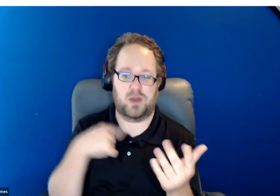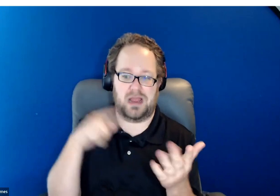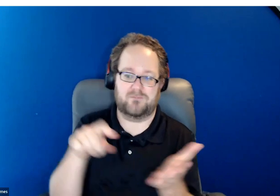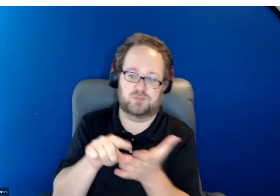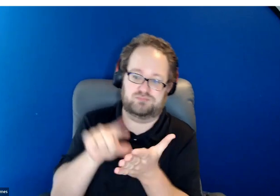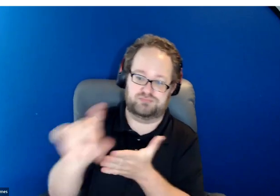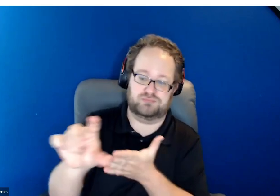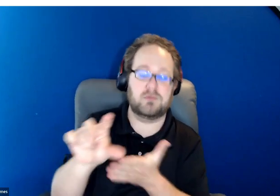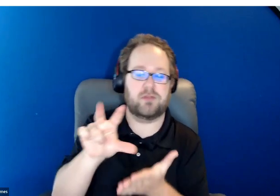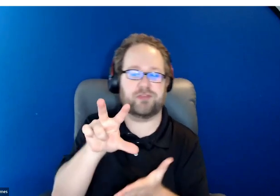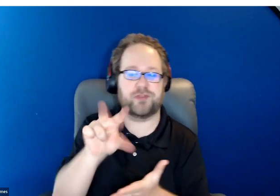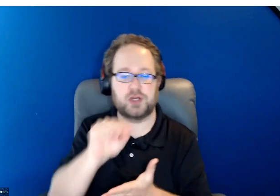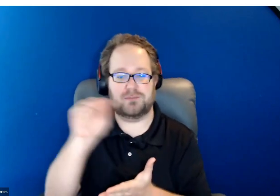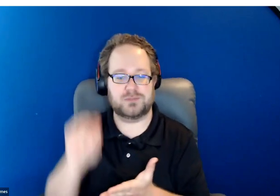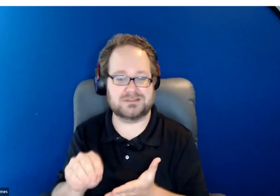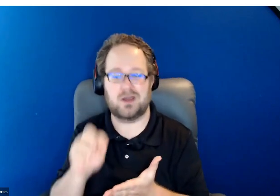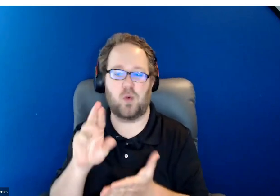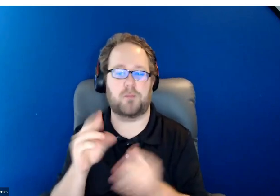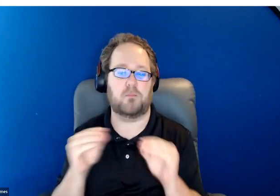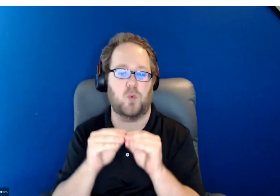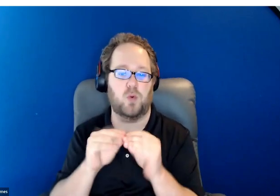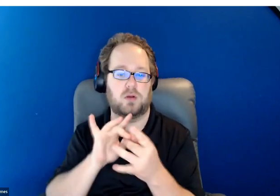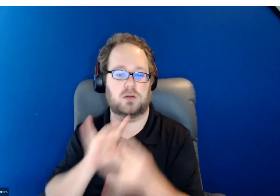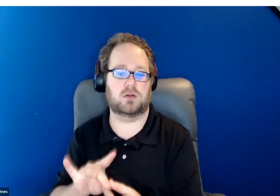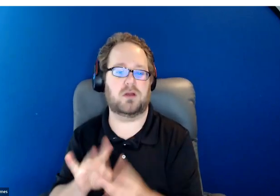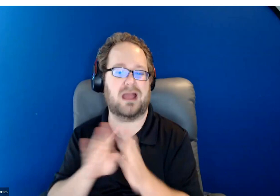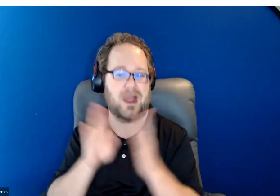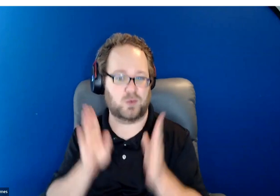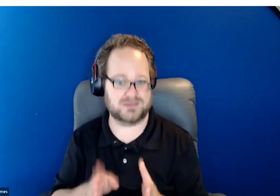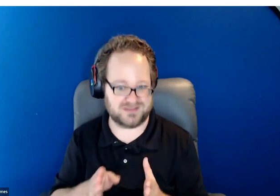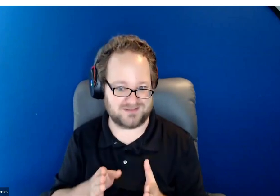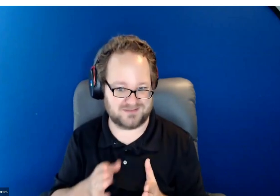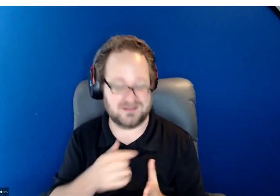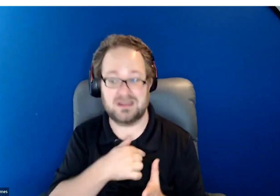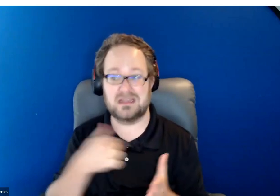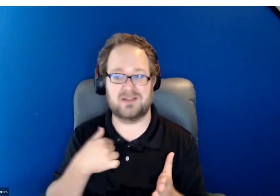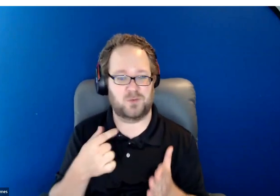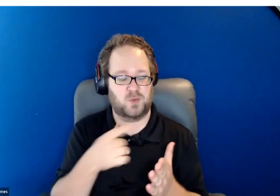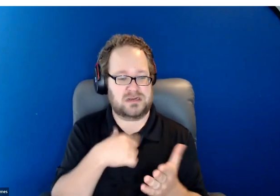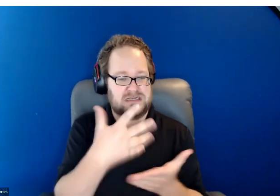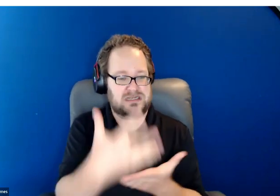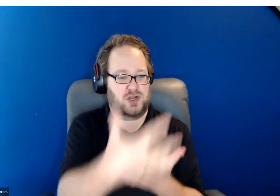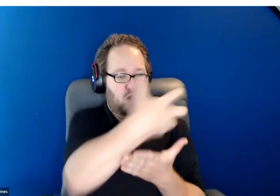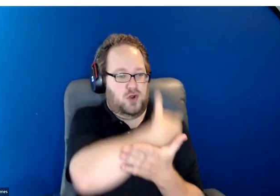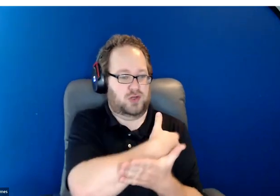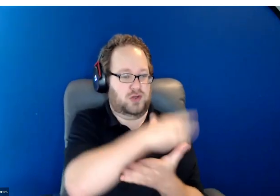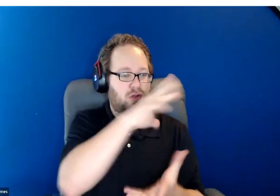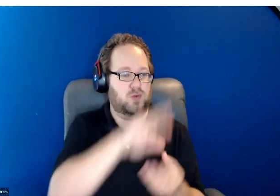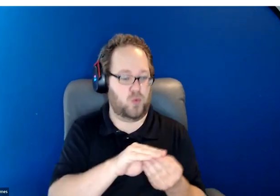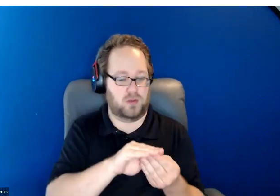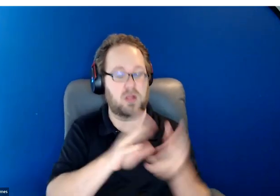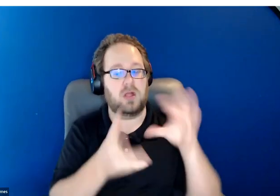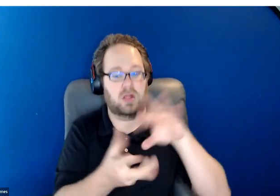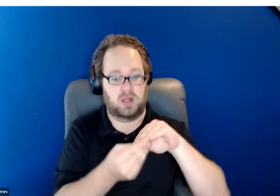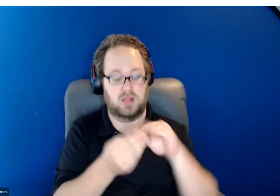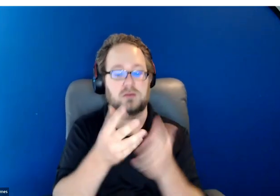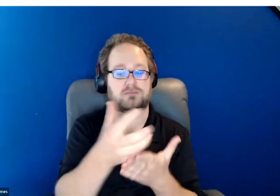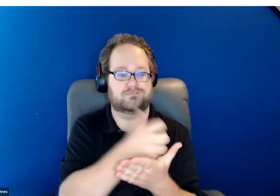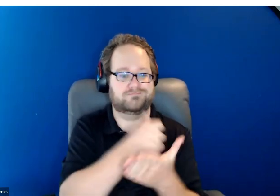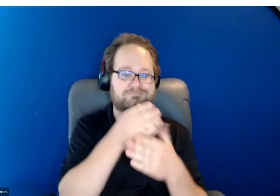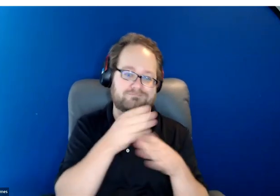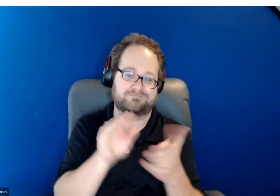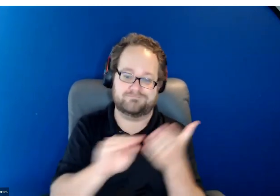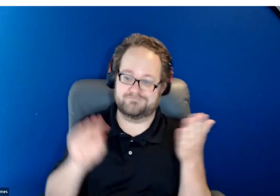housing. If individuals are spending a disproportionate amount of their income on housing, they will be unable to afford other essential